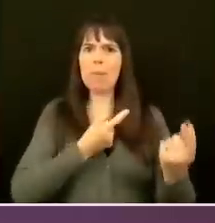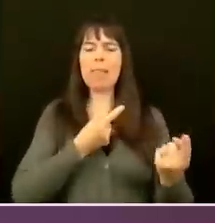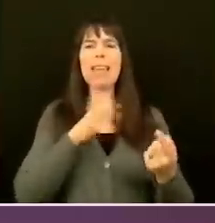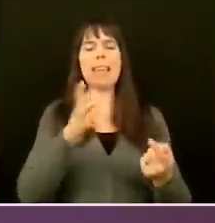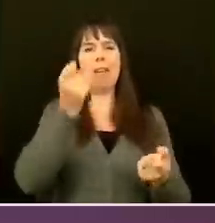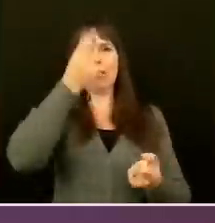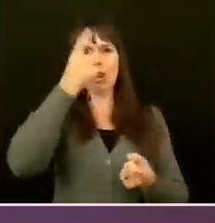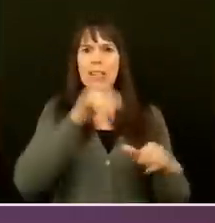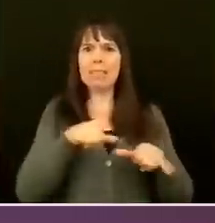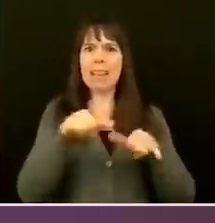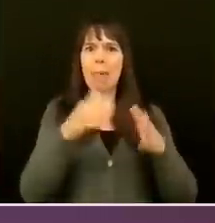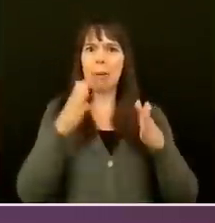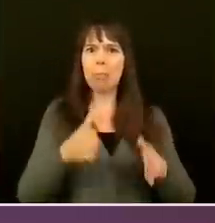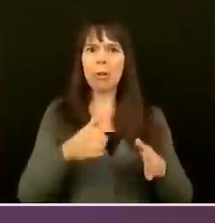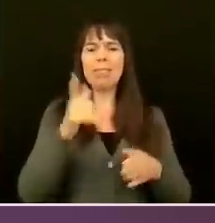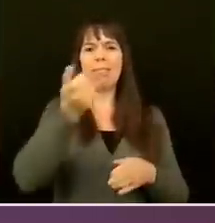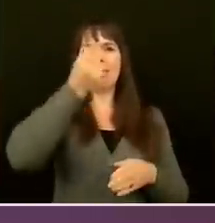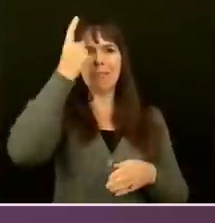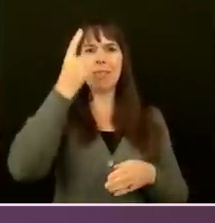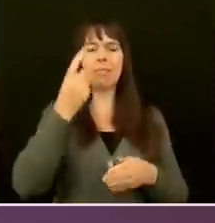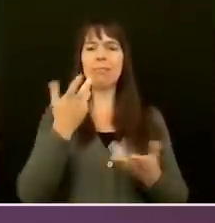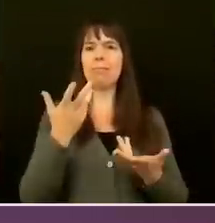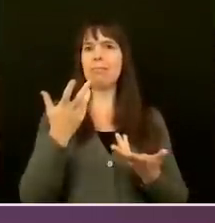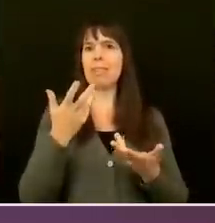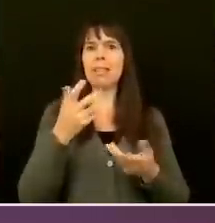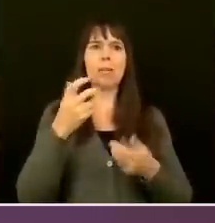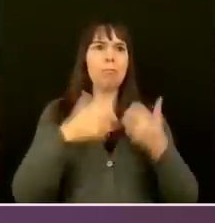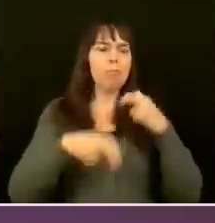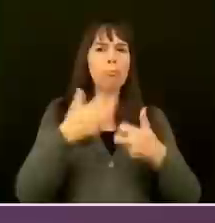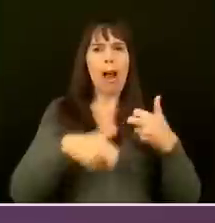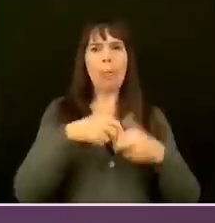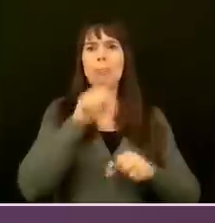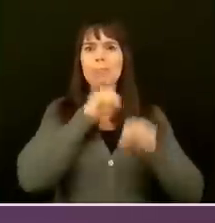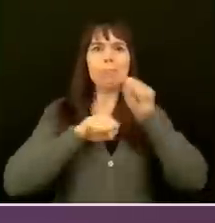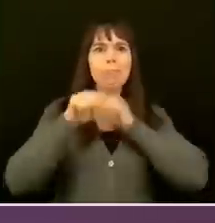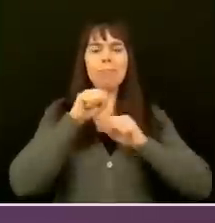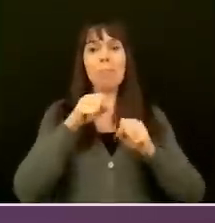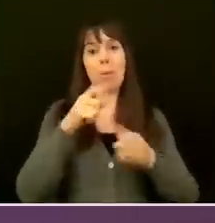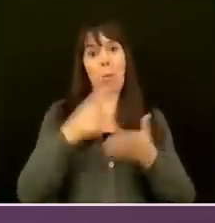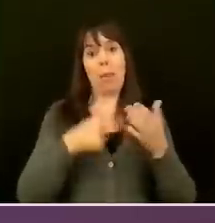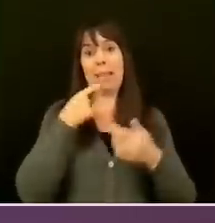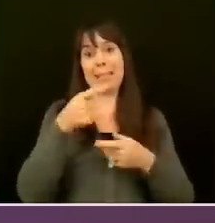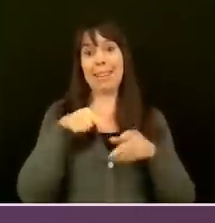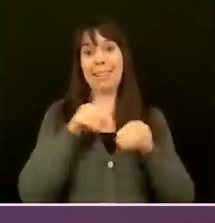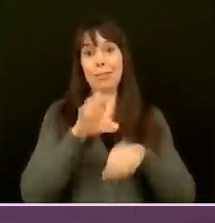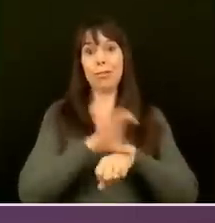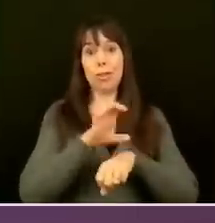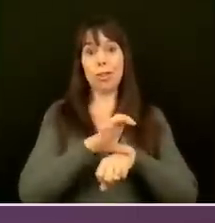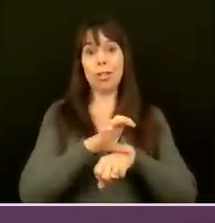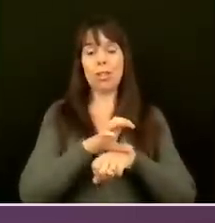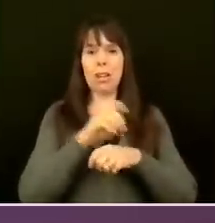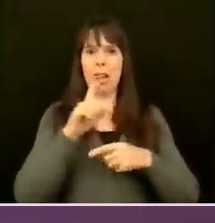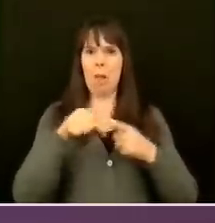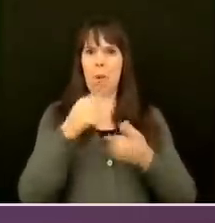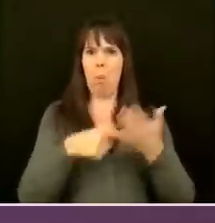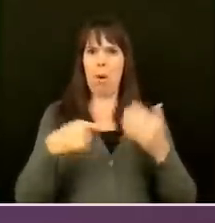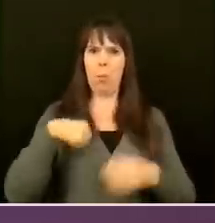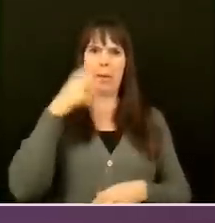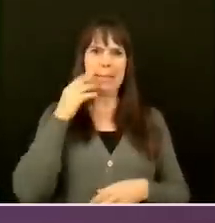common person. They understand the trials and tribulations, as they say in church, of what we're going